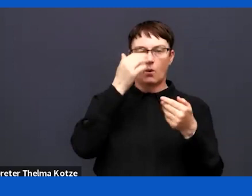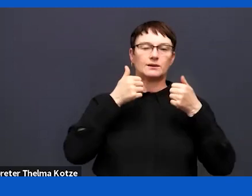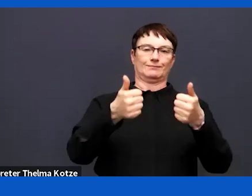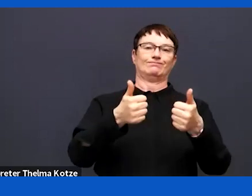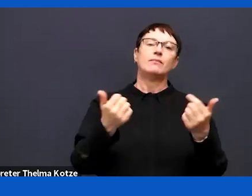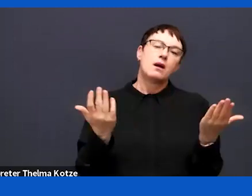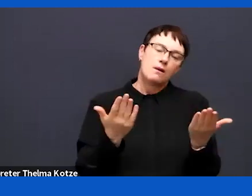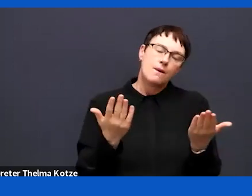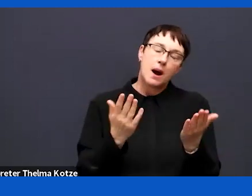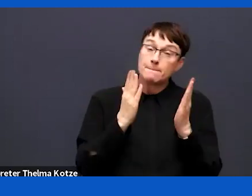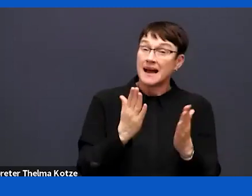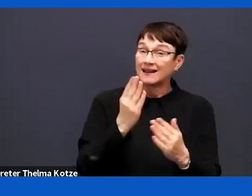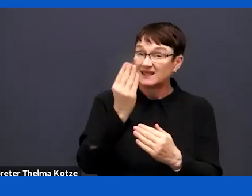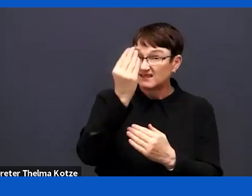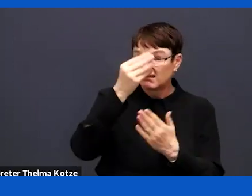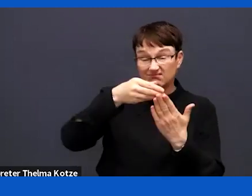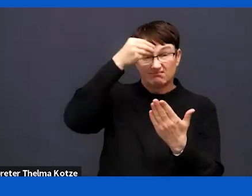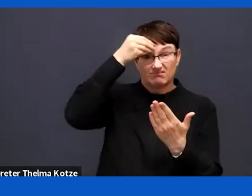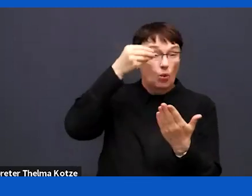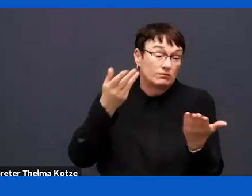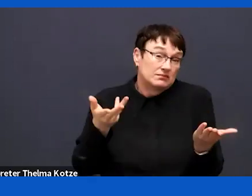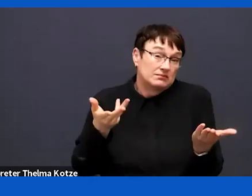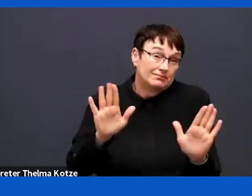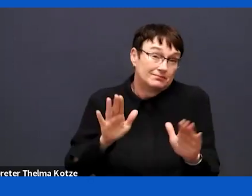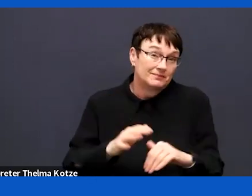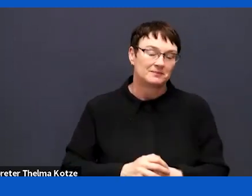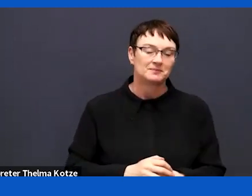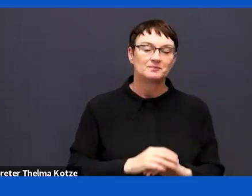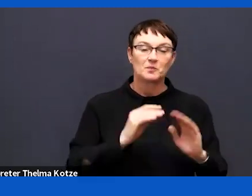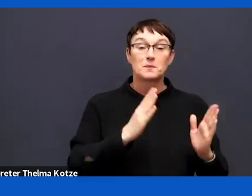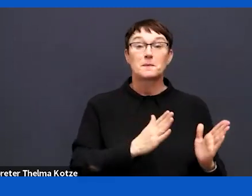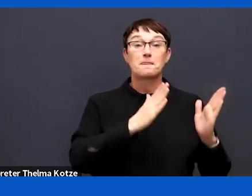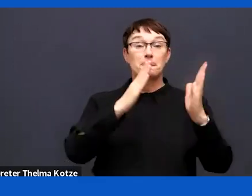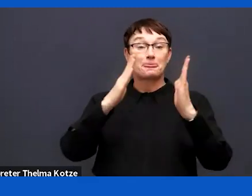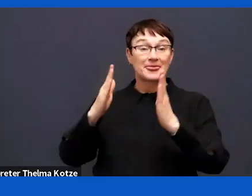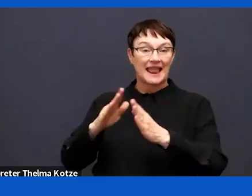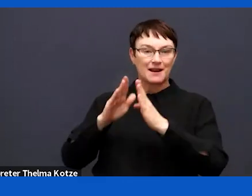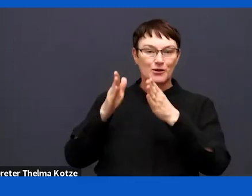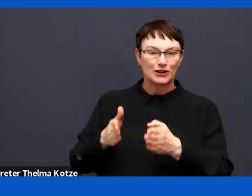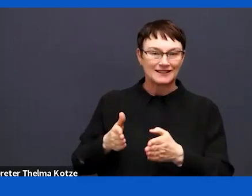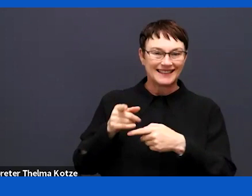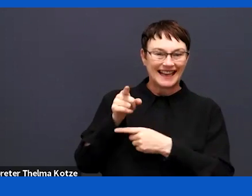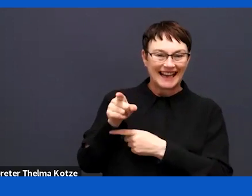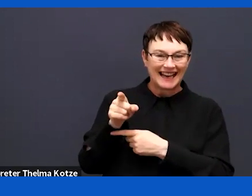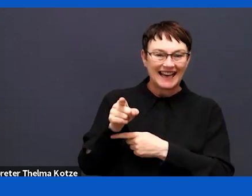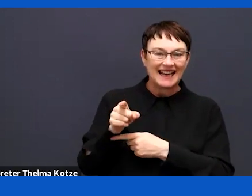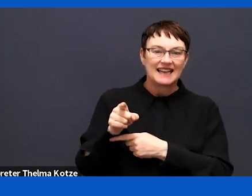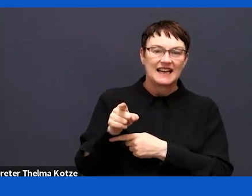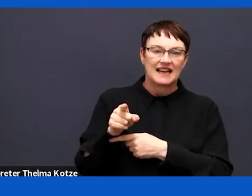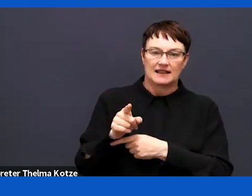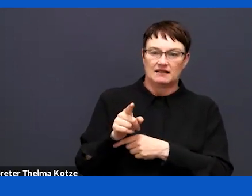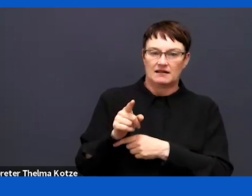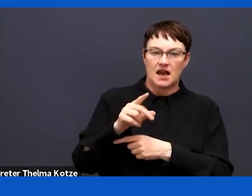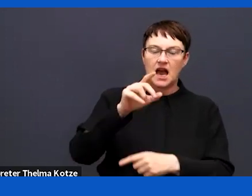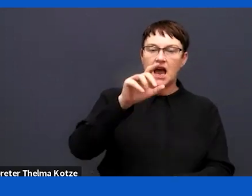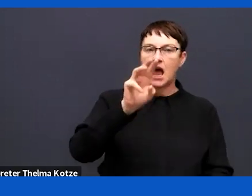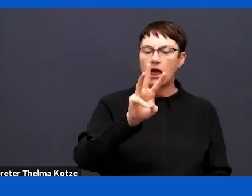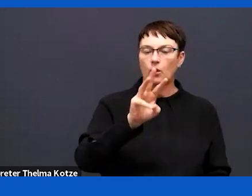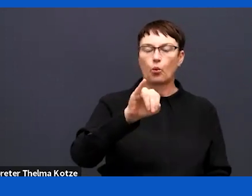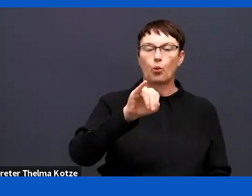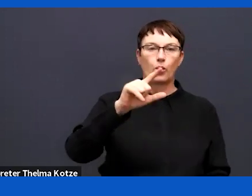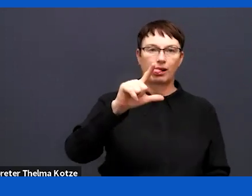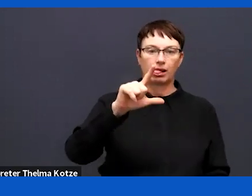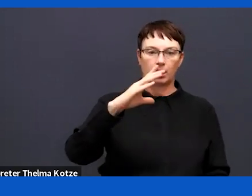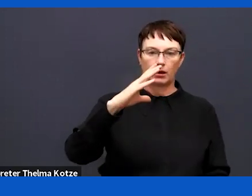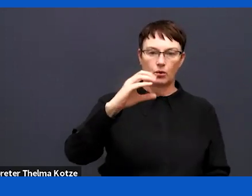Thank you very much. So let's go to the other tool maker here on the table. Hello. So Wilco Fierce, the product owner of DQ's Axe core testing tool. I think a tool